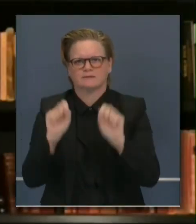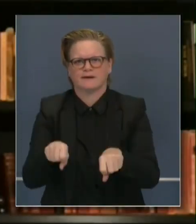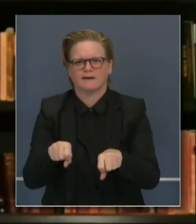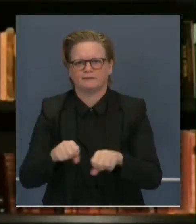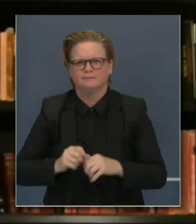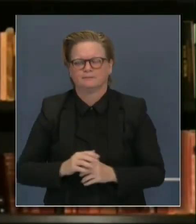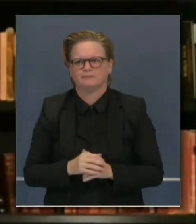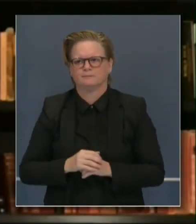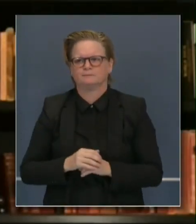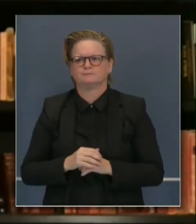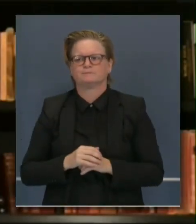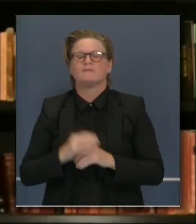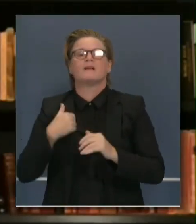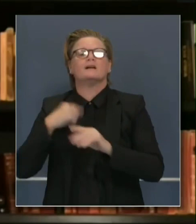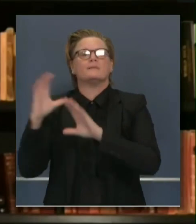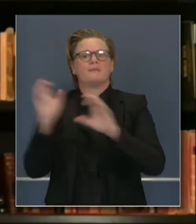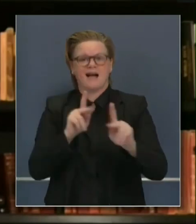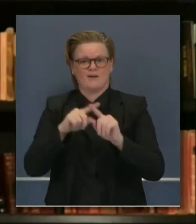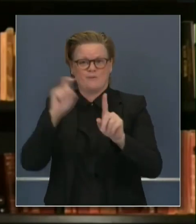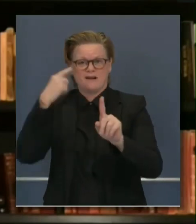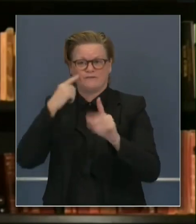Marisa Kendall, Mercury News.